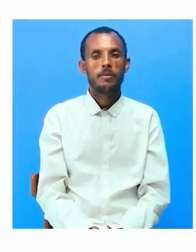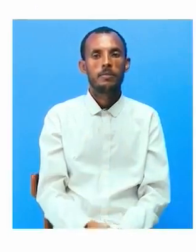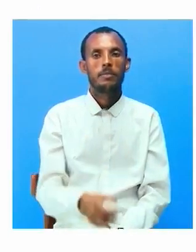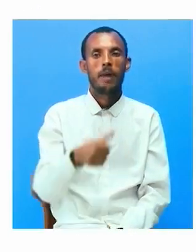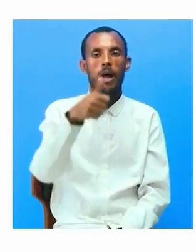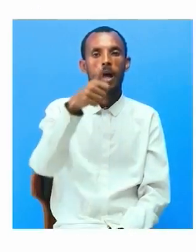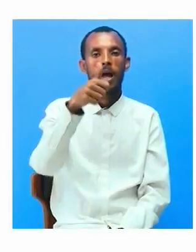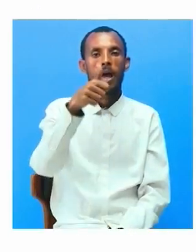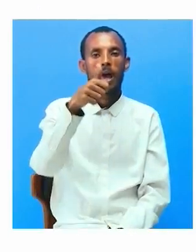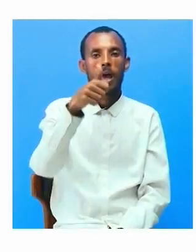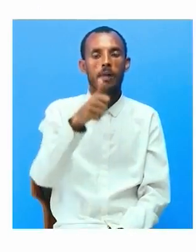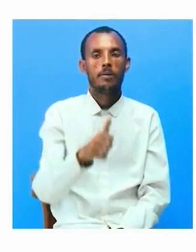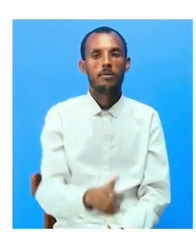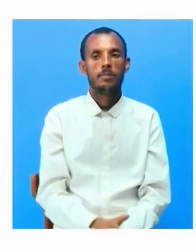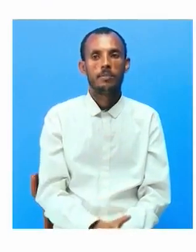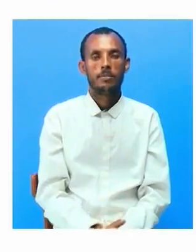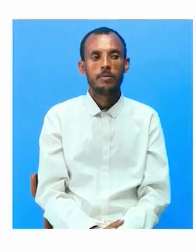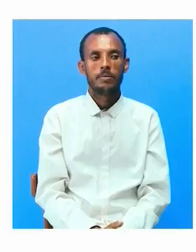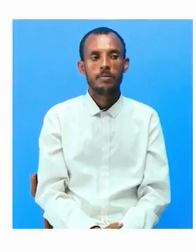A,